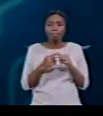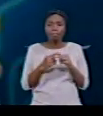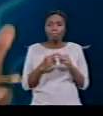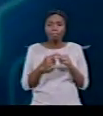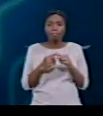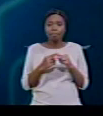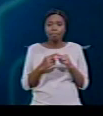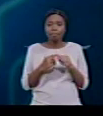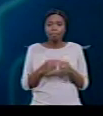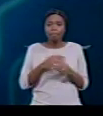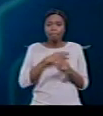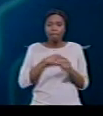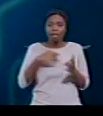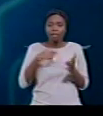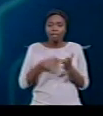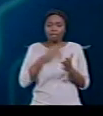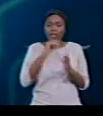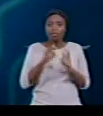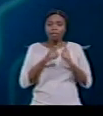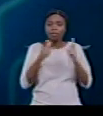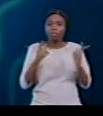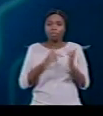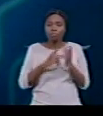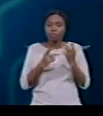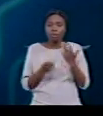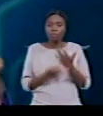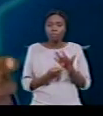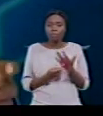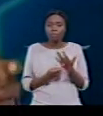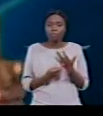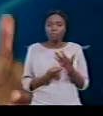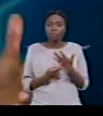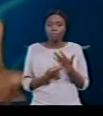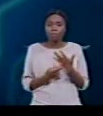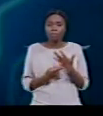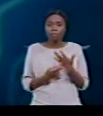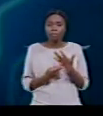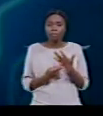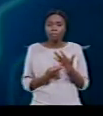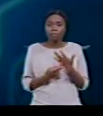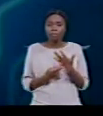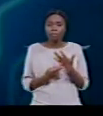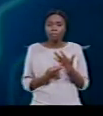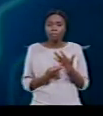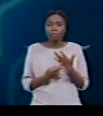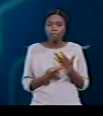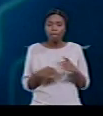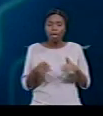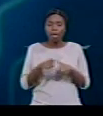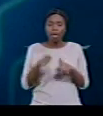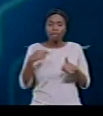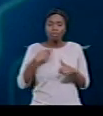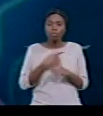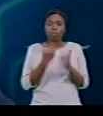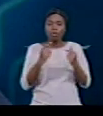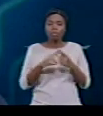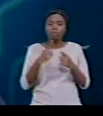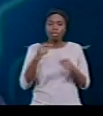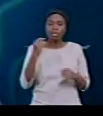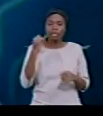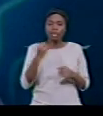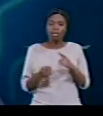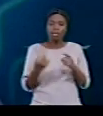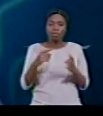And this is a great event. And as we come to the climax of it, don't be